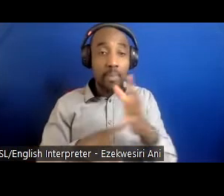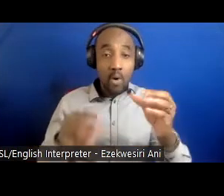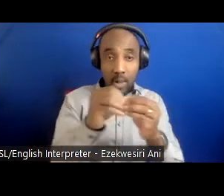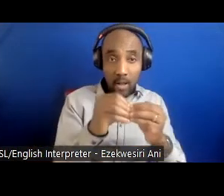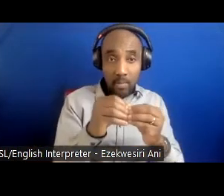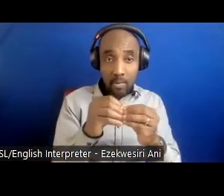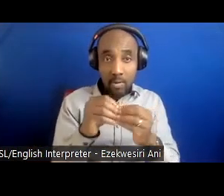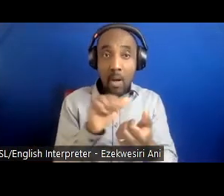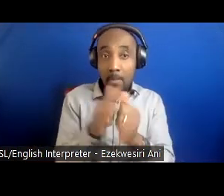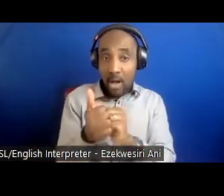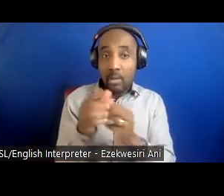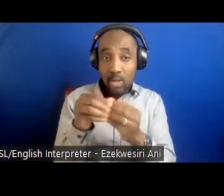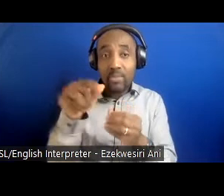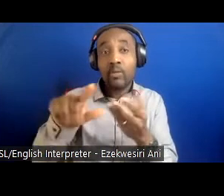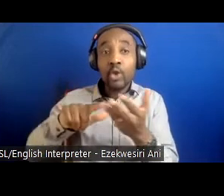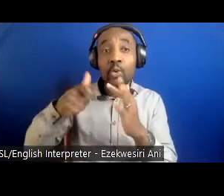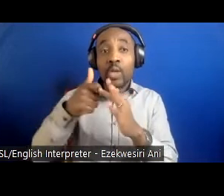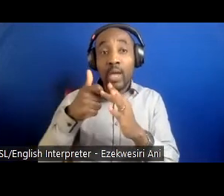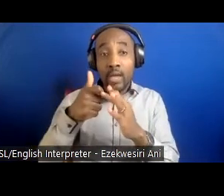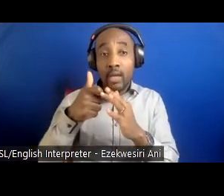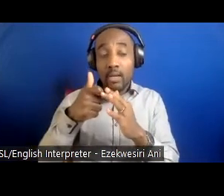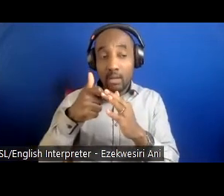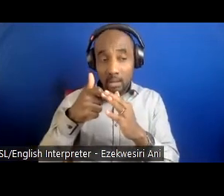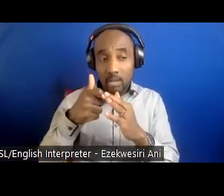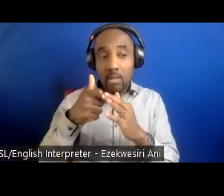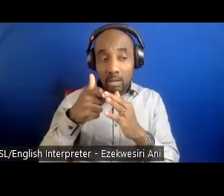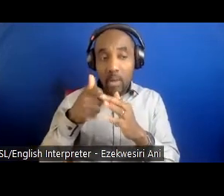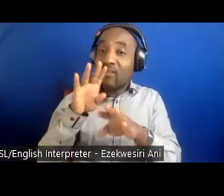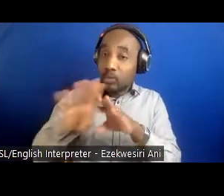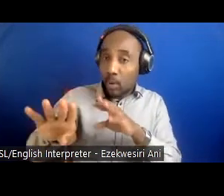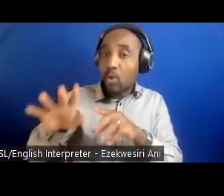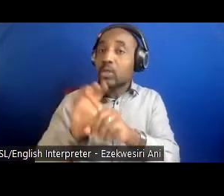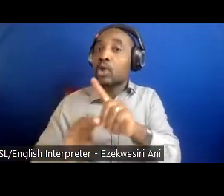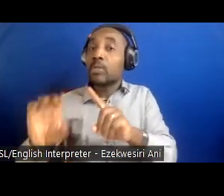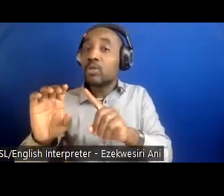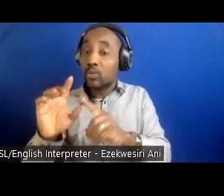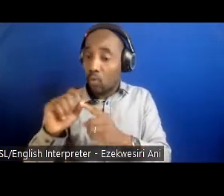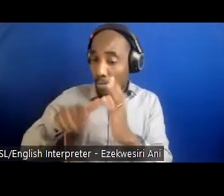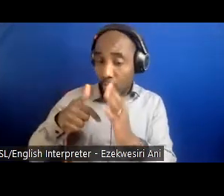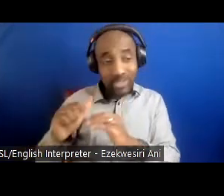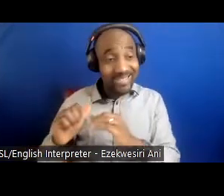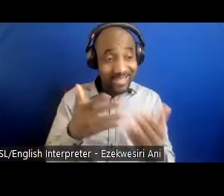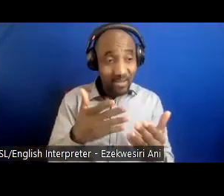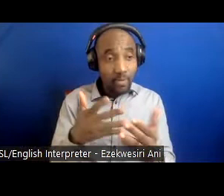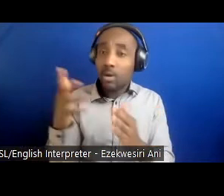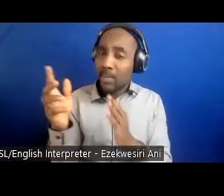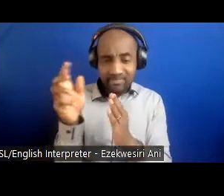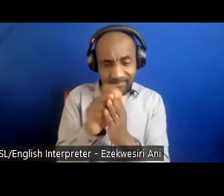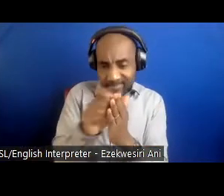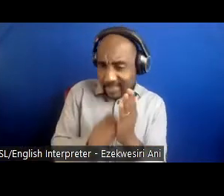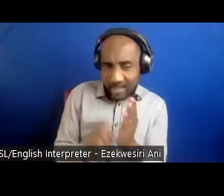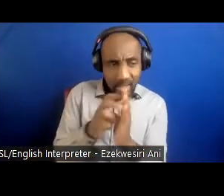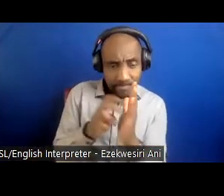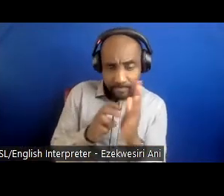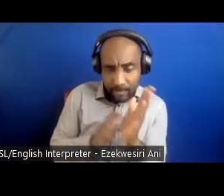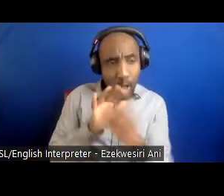projects across the country, bringing sport to our communities through project delivery. We have signed up over 70 sports organisations